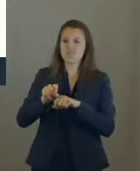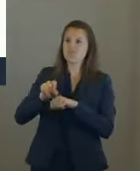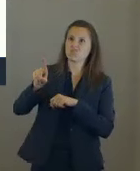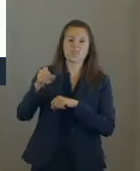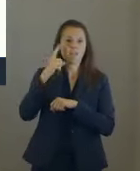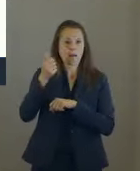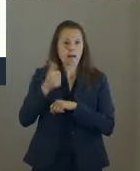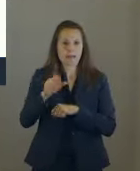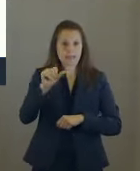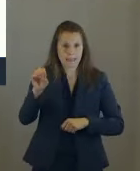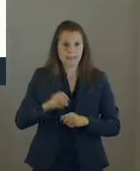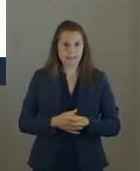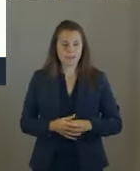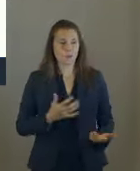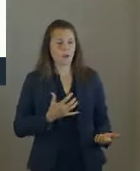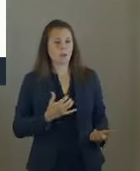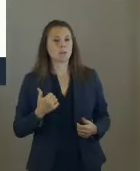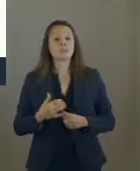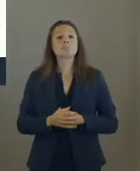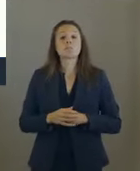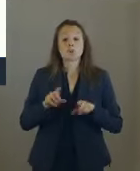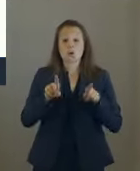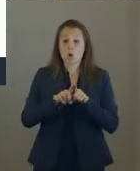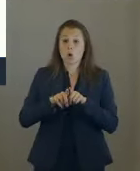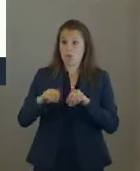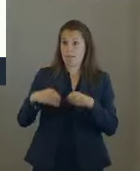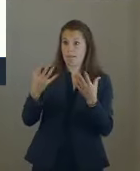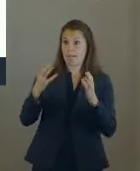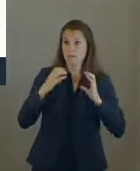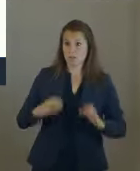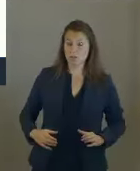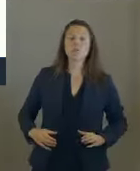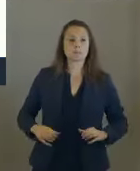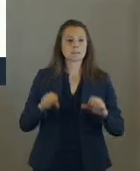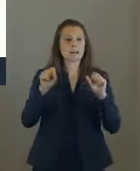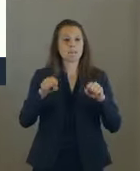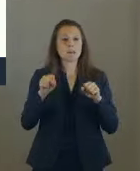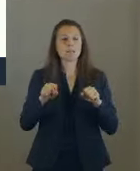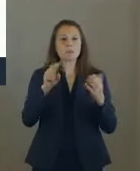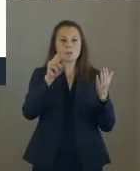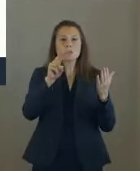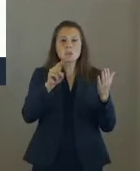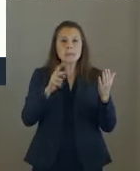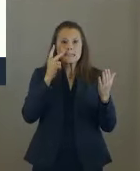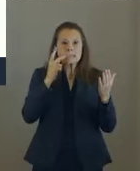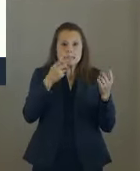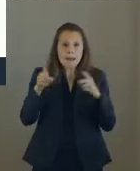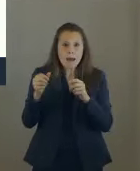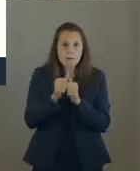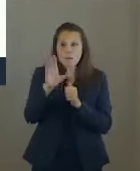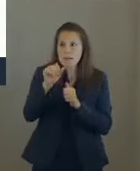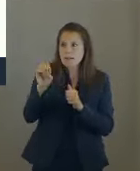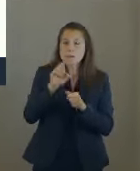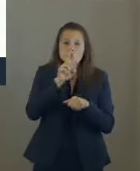for our cases. It also provides customers the ability to follow their cases in real time to see the